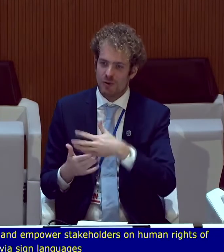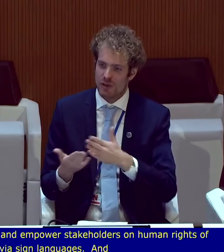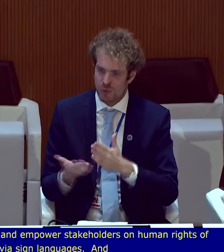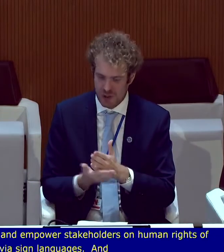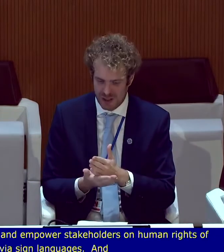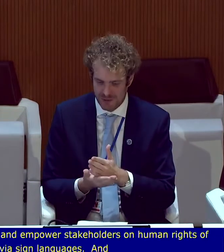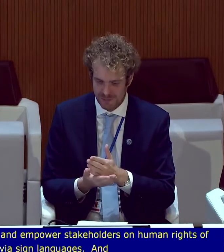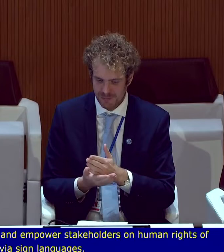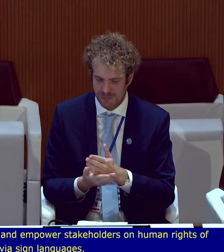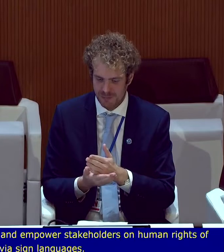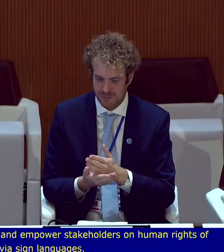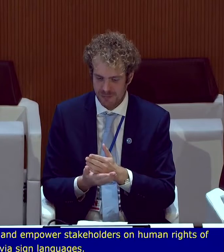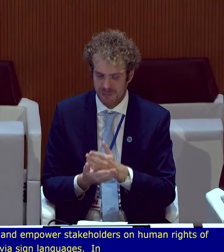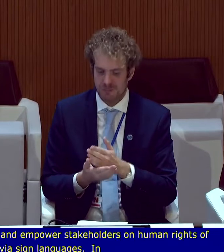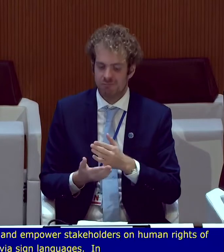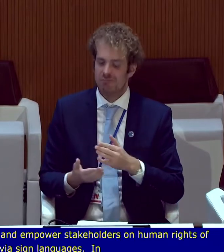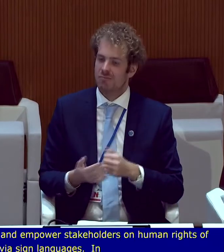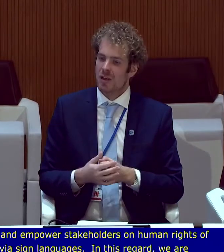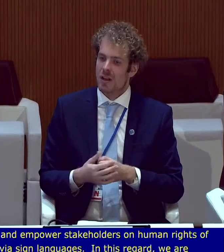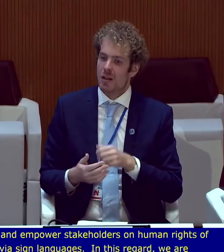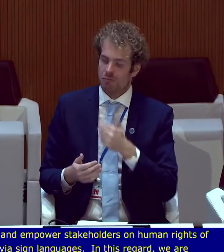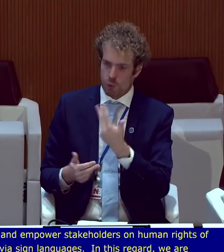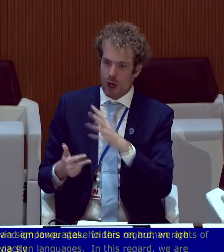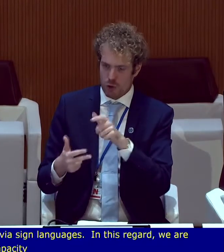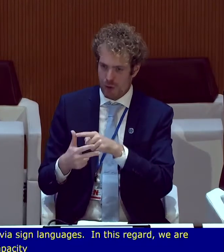building training to our ordinary members.